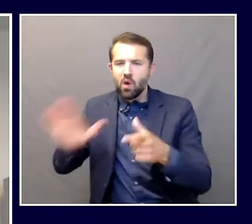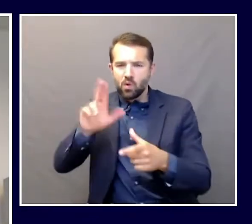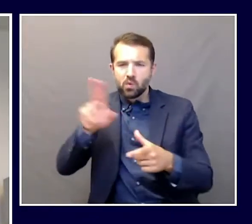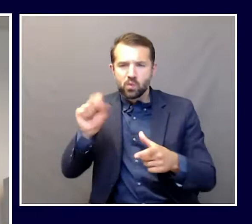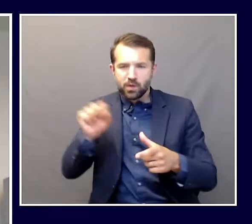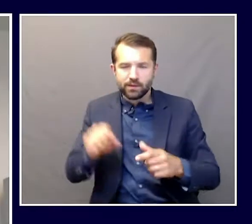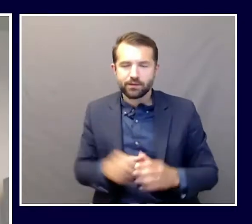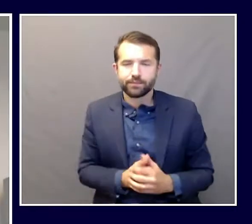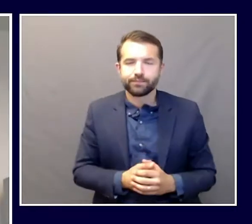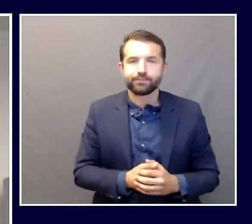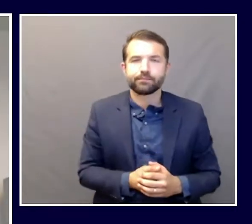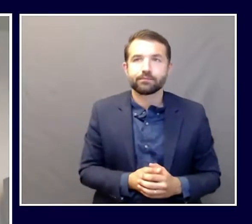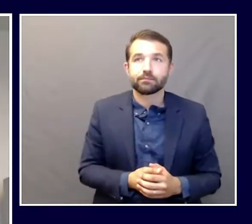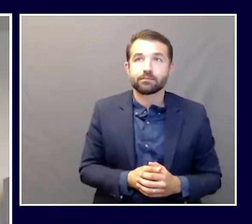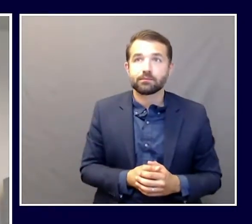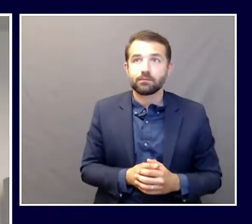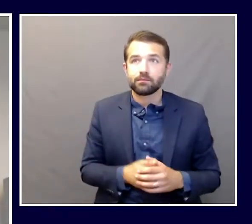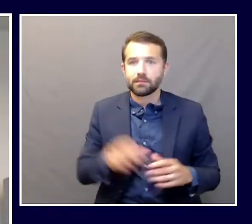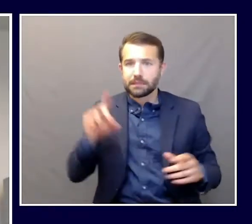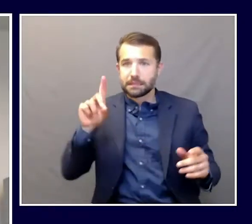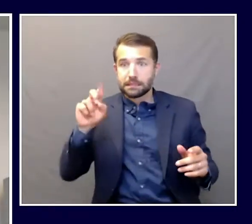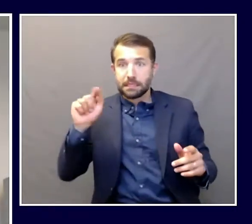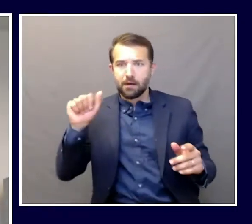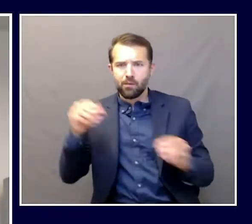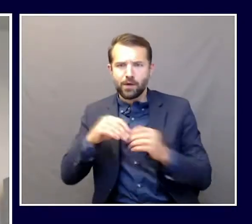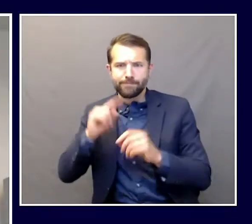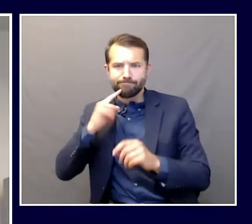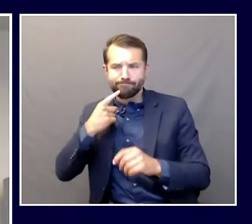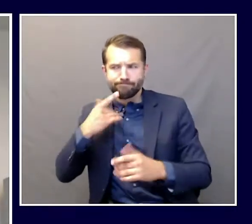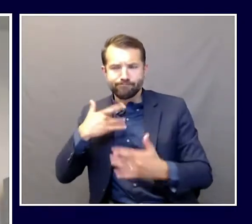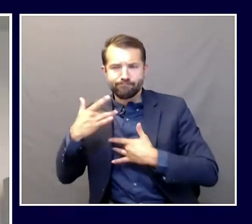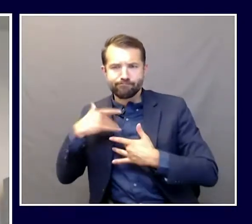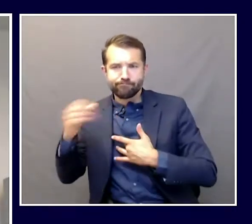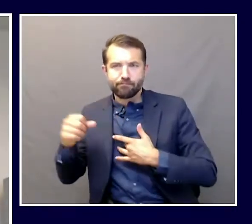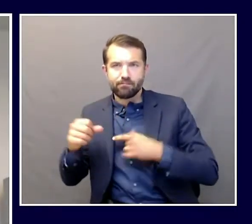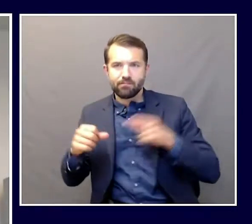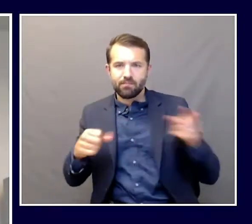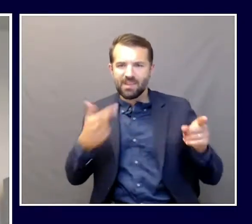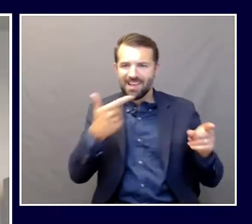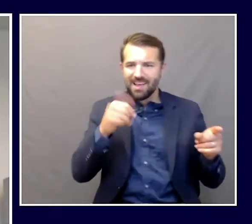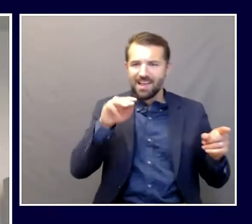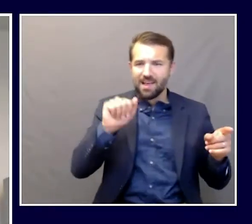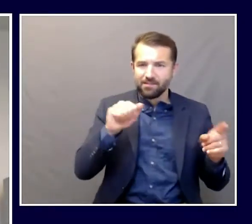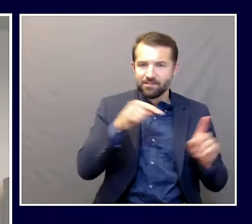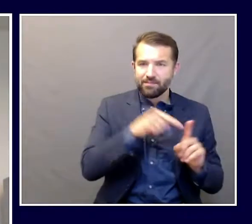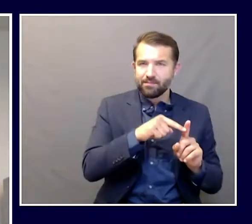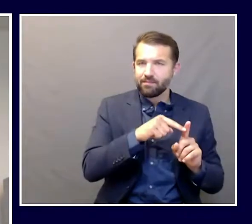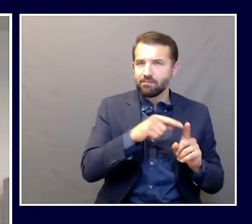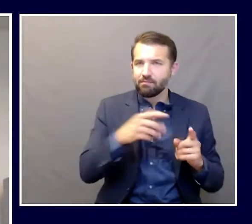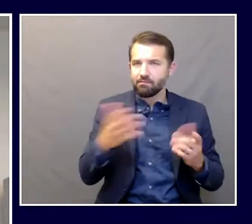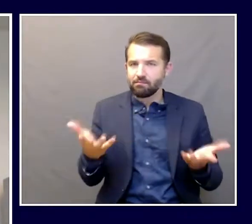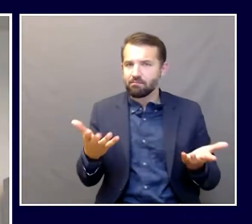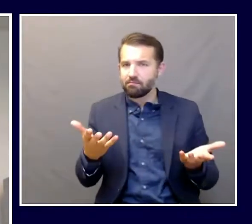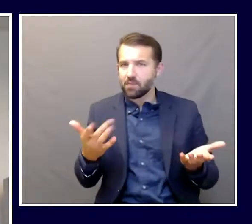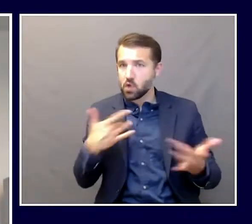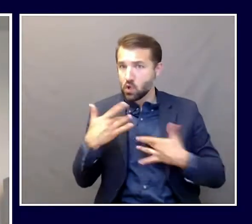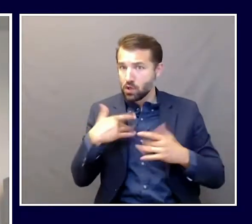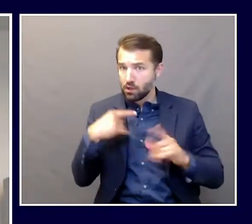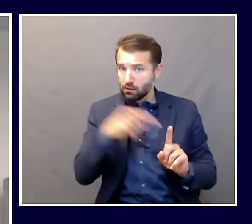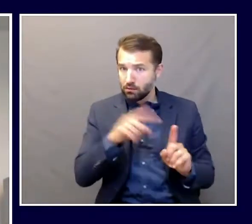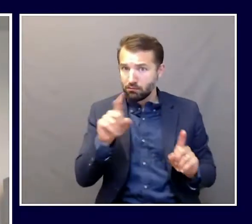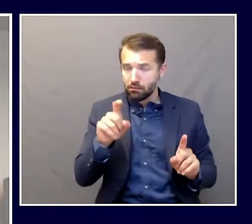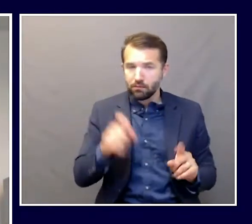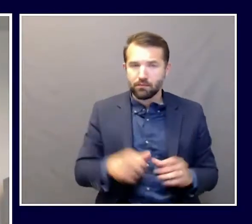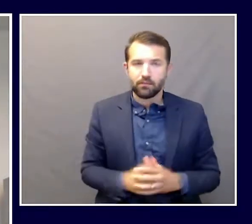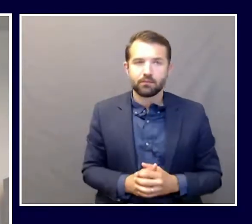to the Delta variant? The Gamma variant is not playing a large role in the generation of new cases